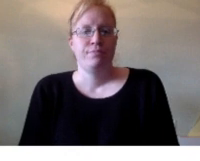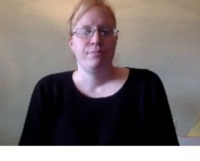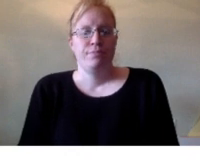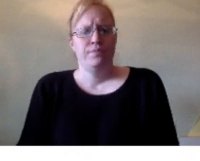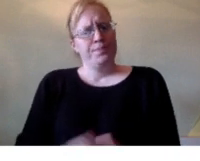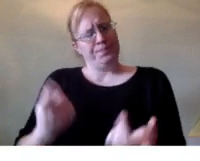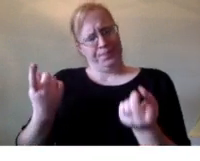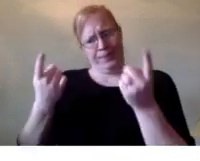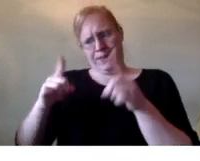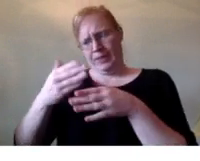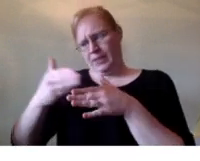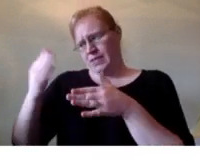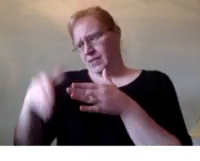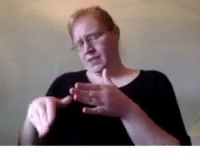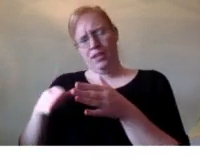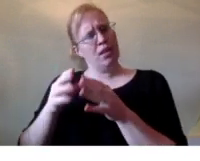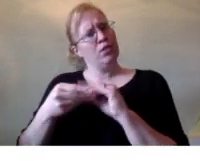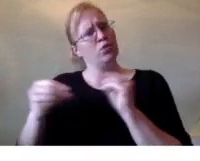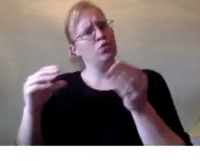What happens at the end of the story?